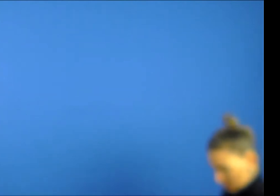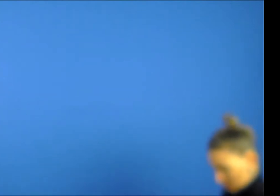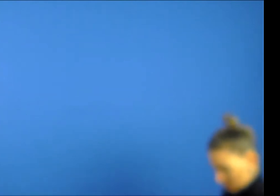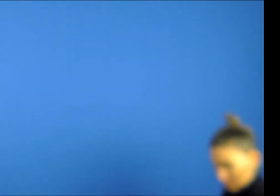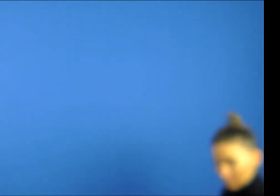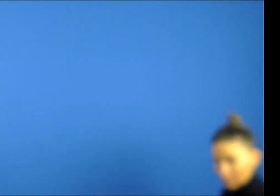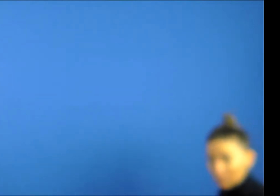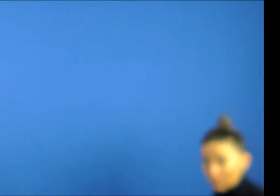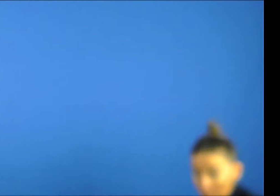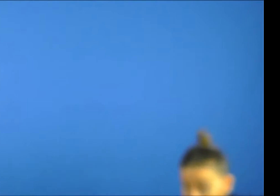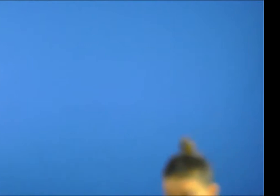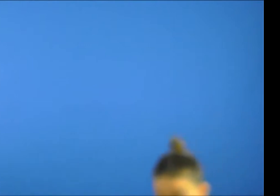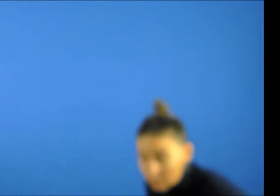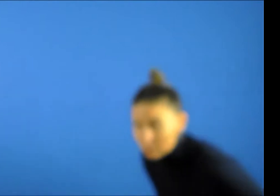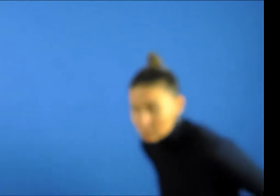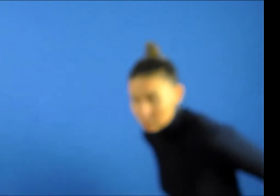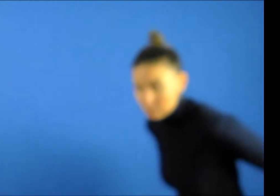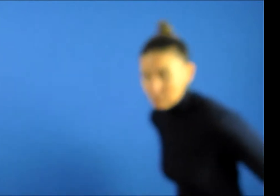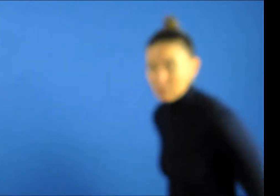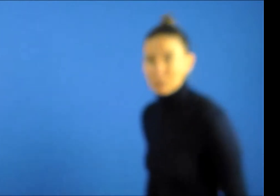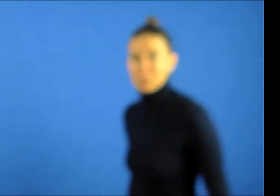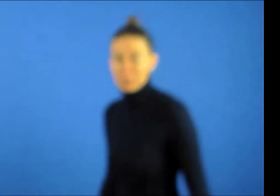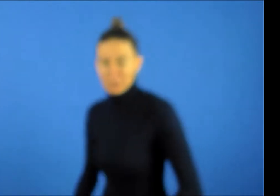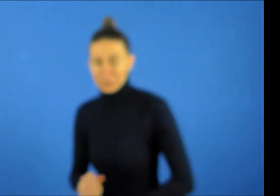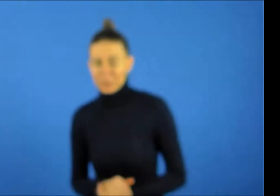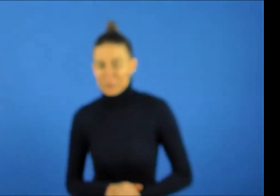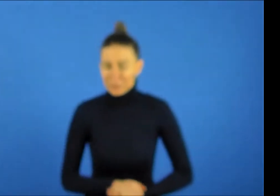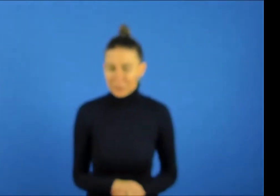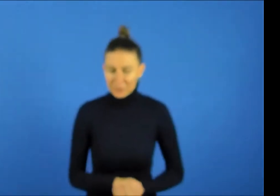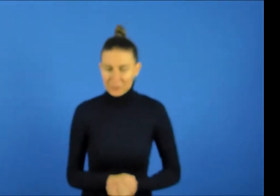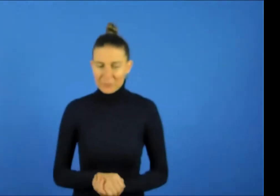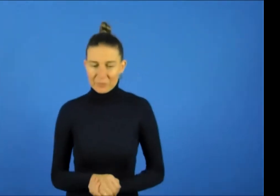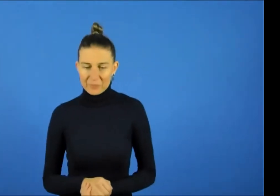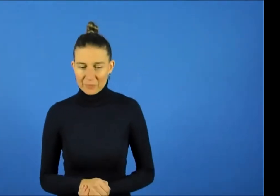Okay, seems they are trying now. Hi, can you hear us clearly?